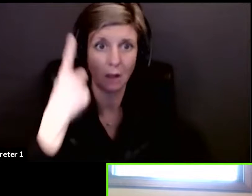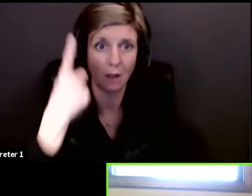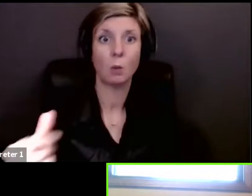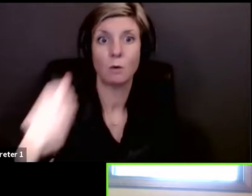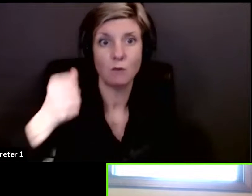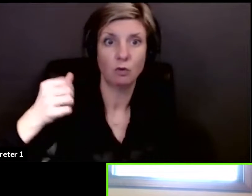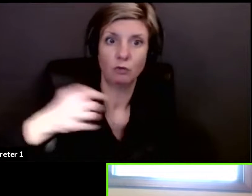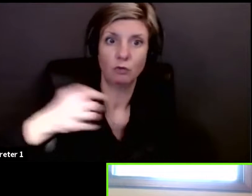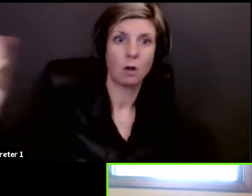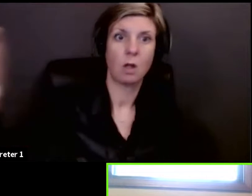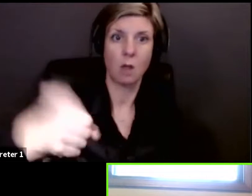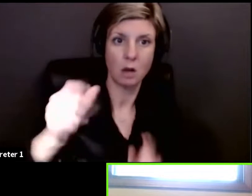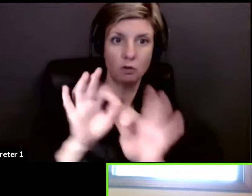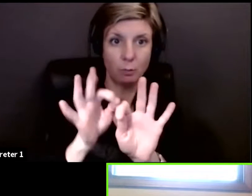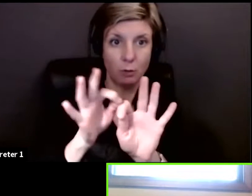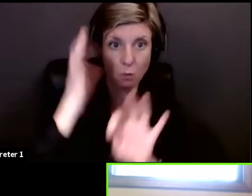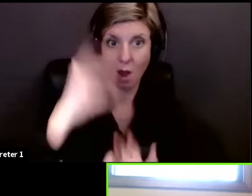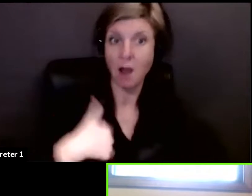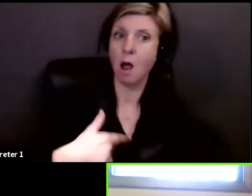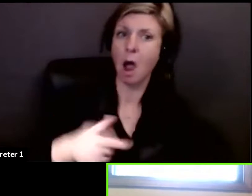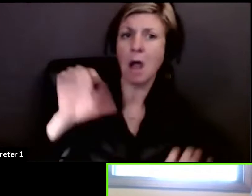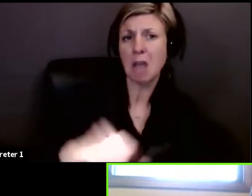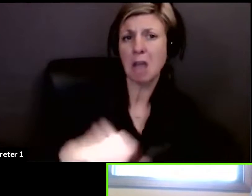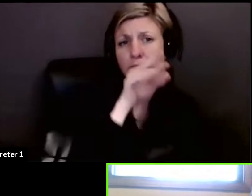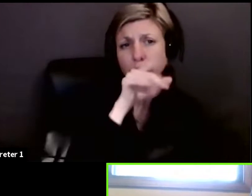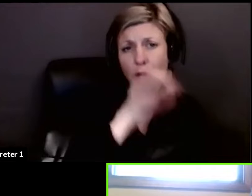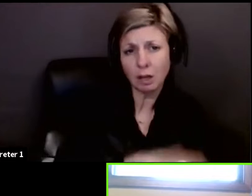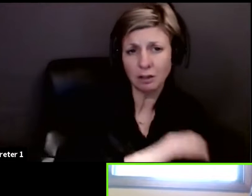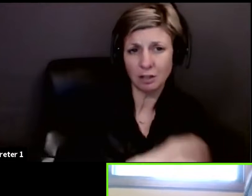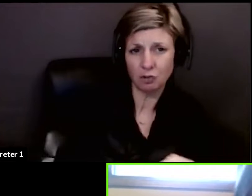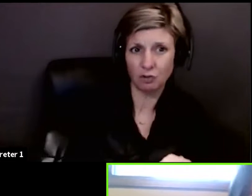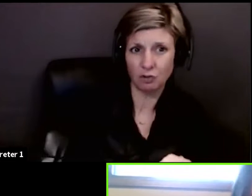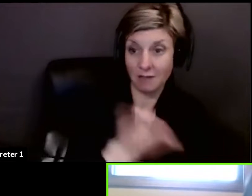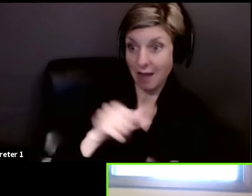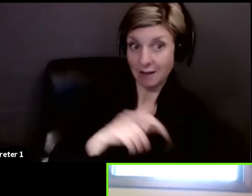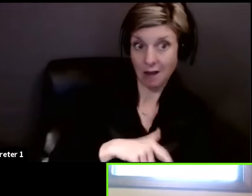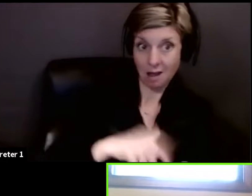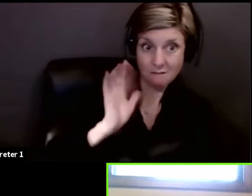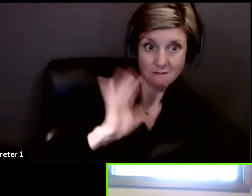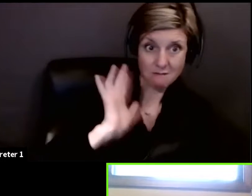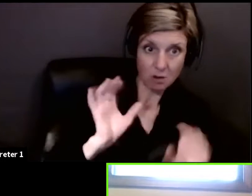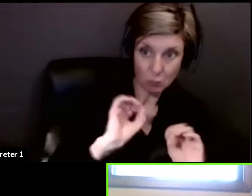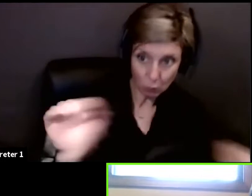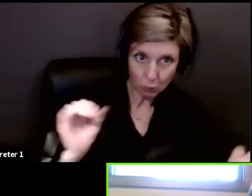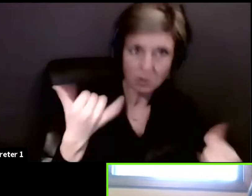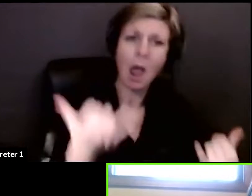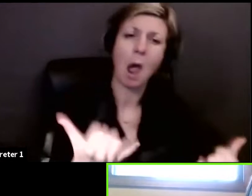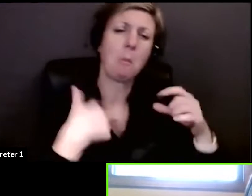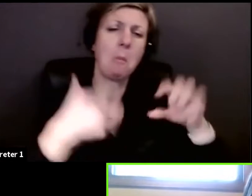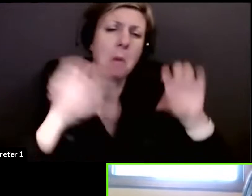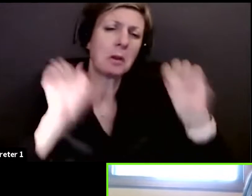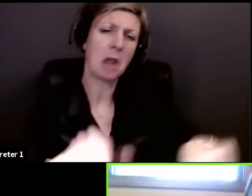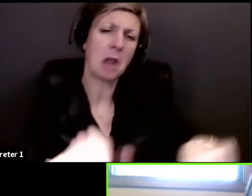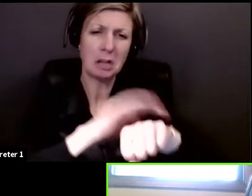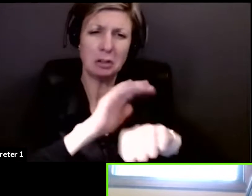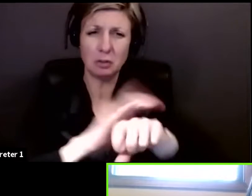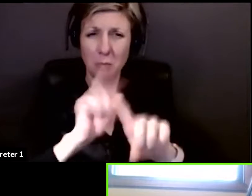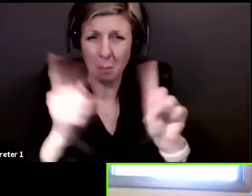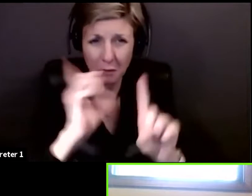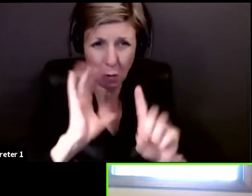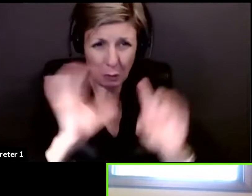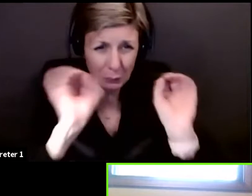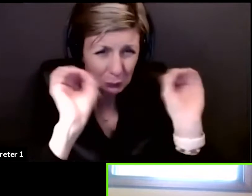speak English. And not now, I don't. Now I do. Then I didn't. And it's weird